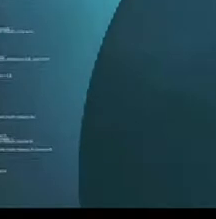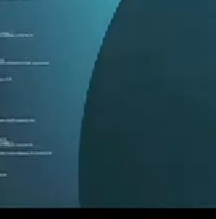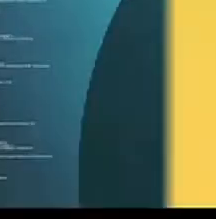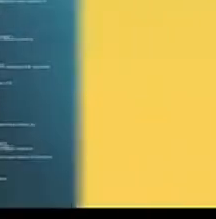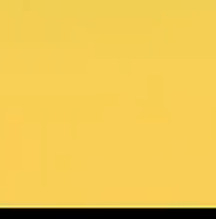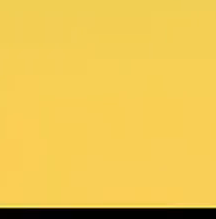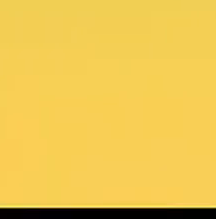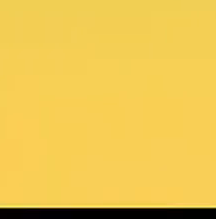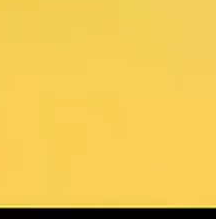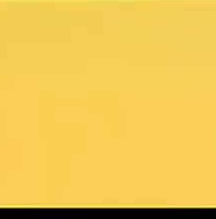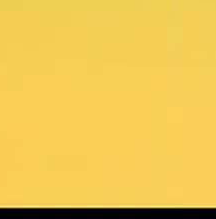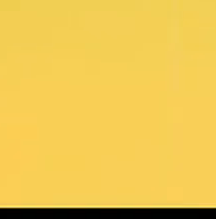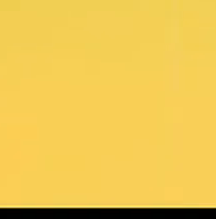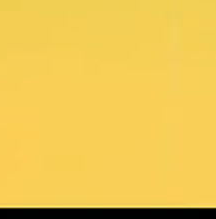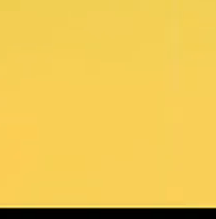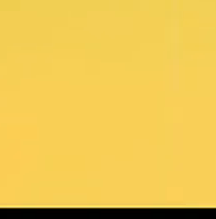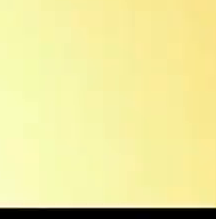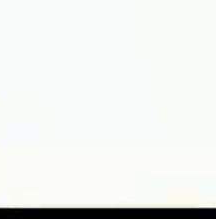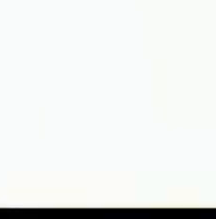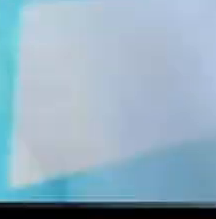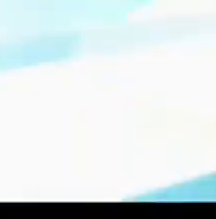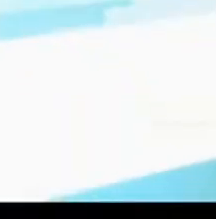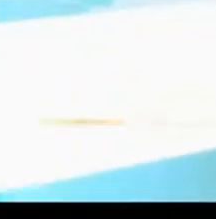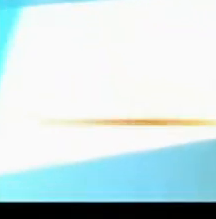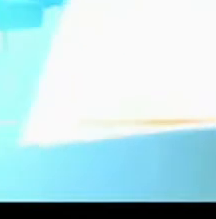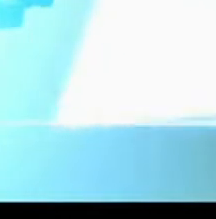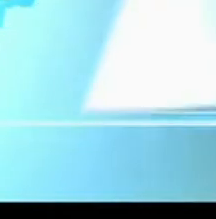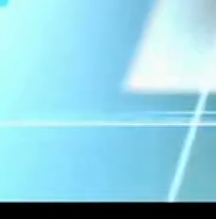Now in HD.